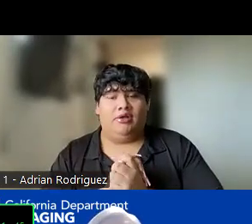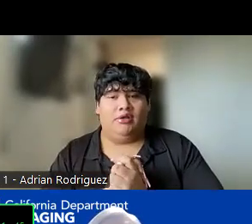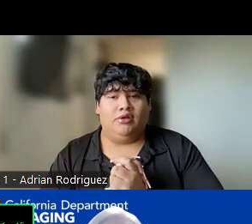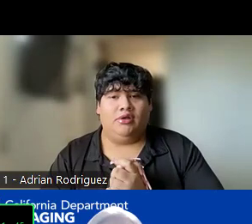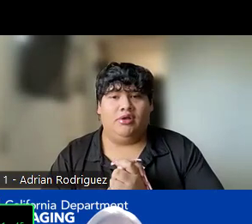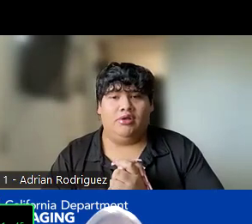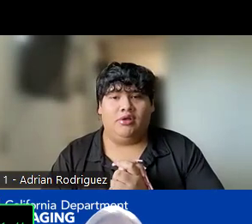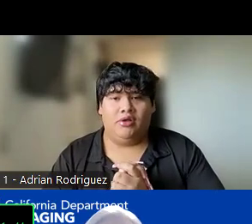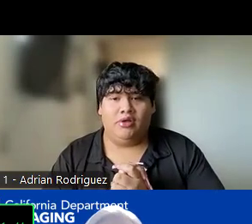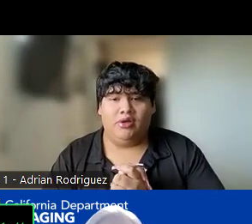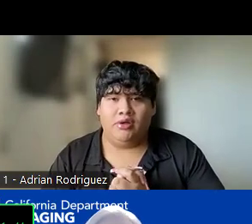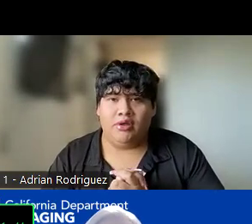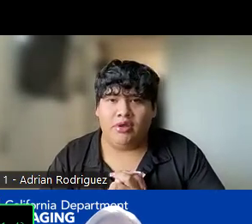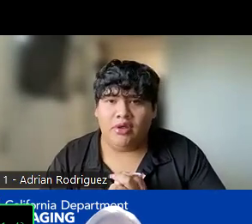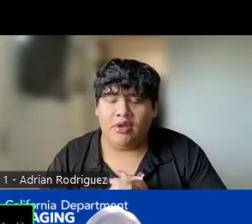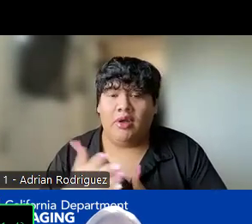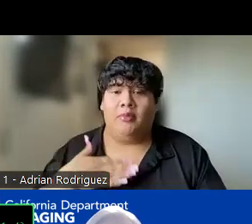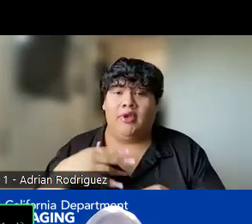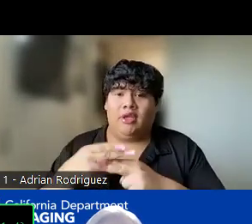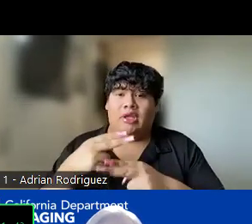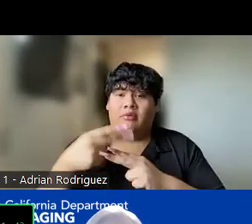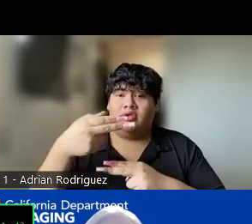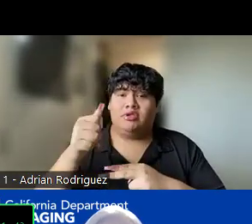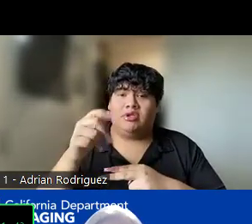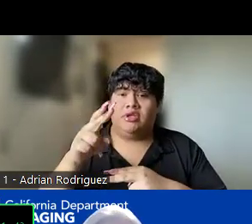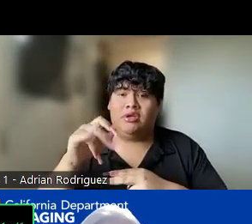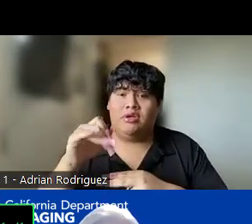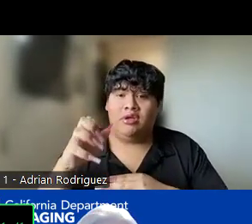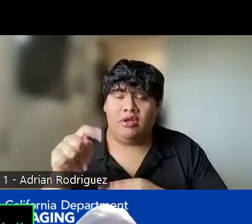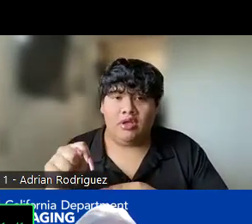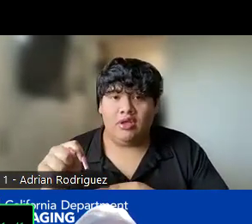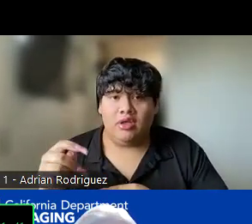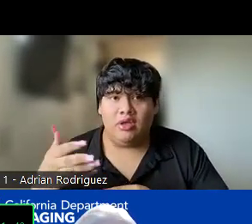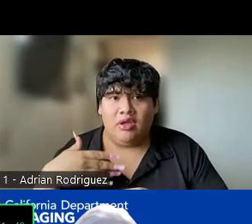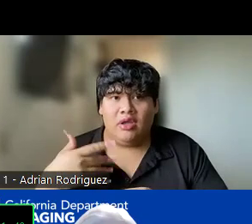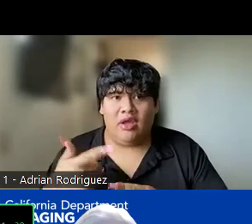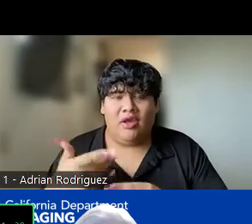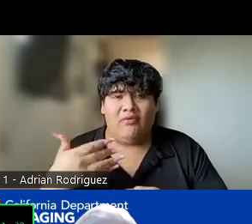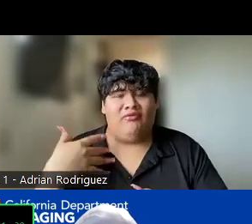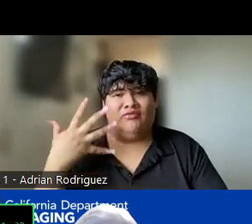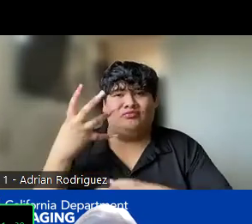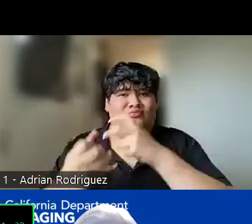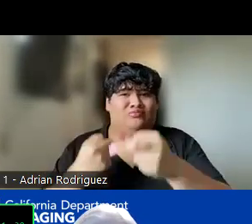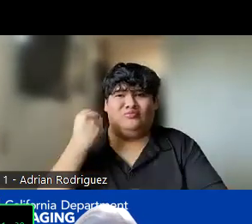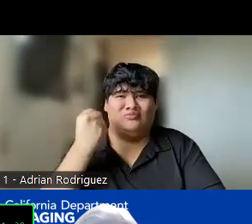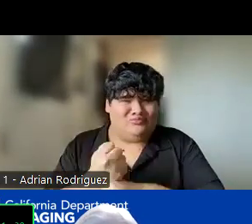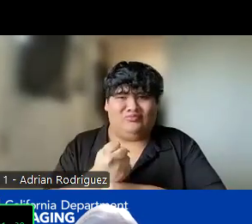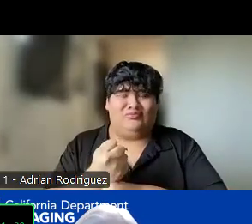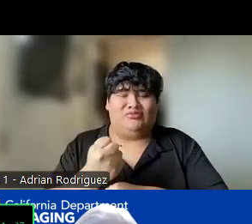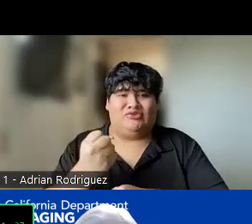Great, thanks. My name is Harriet Arano, and I have had decades of experience in